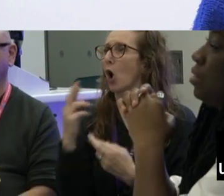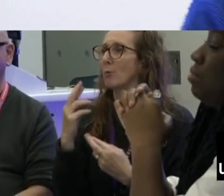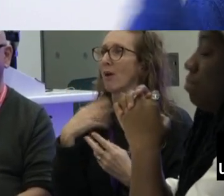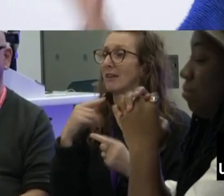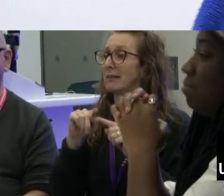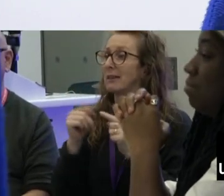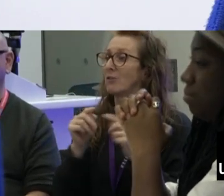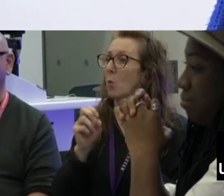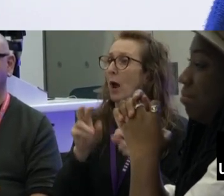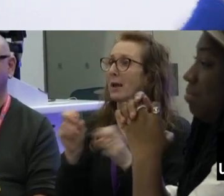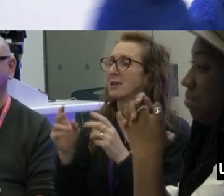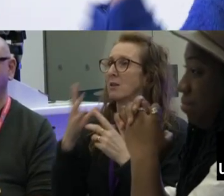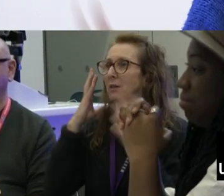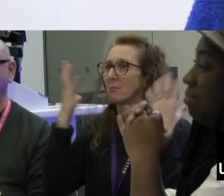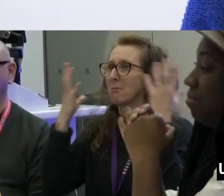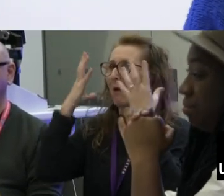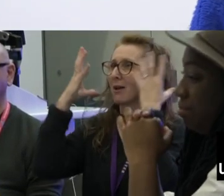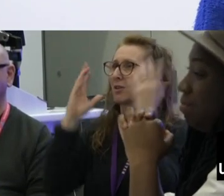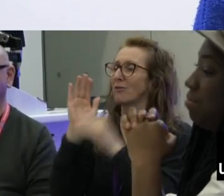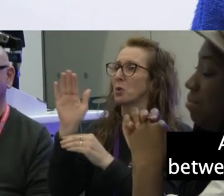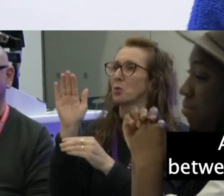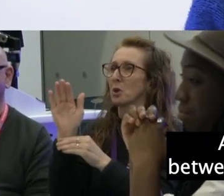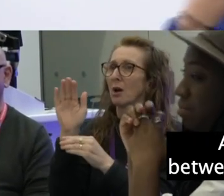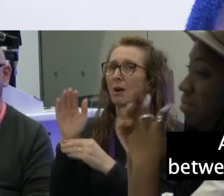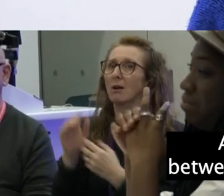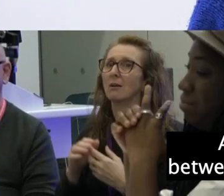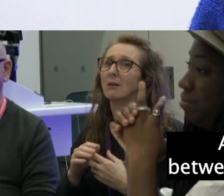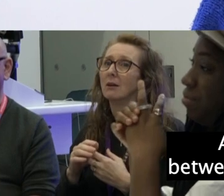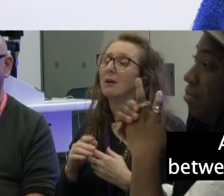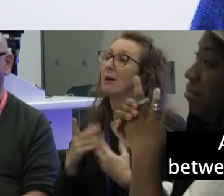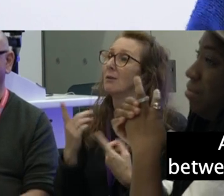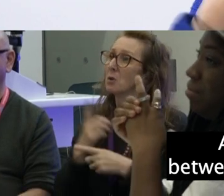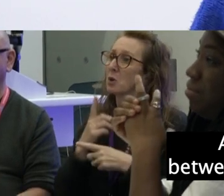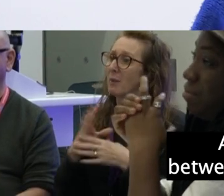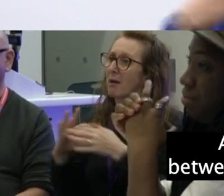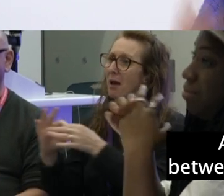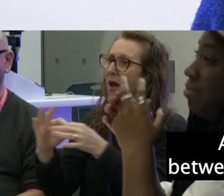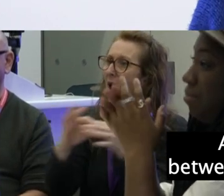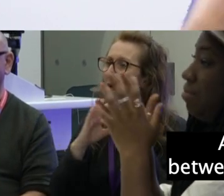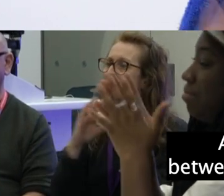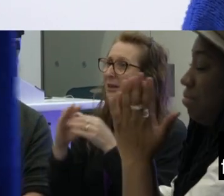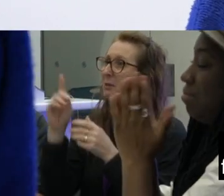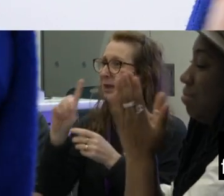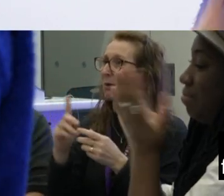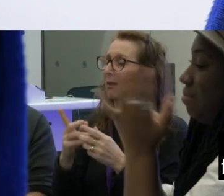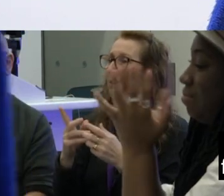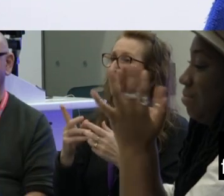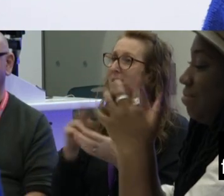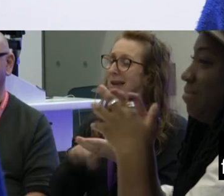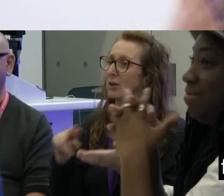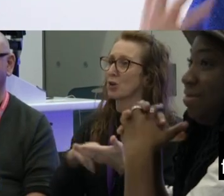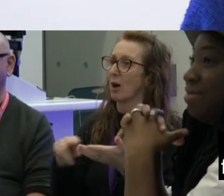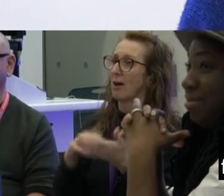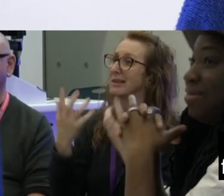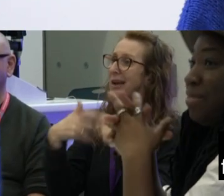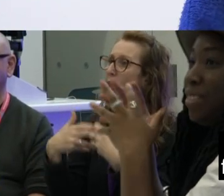future, utopian thinking, solar punk. And it talks about a harmony between people, nature, and technology as fundamental for